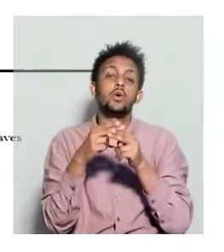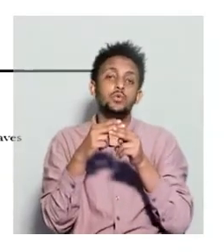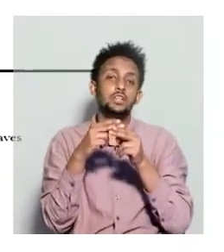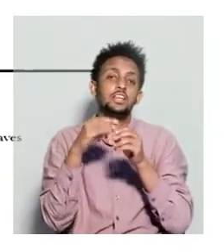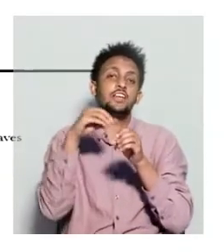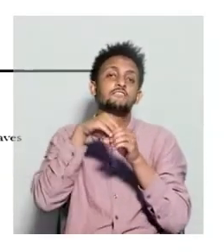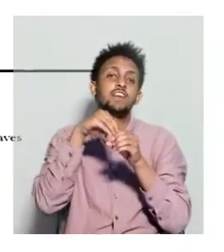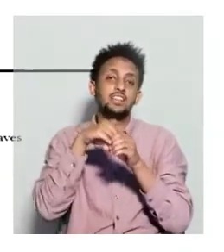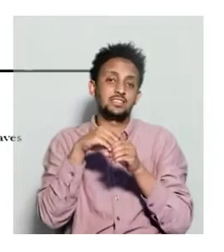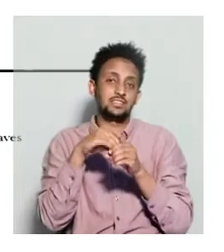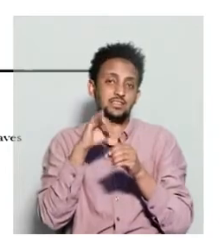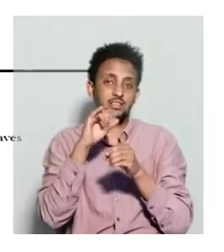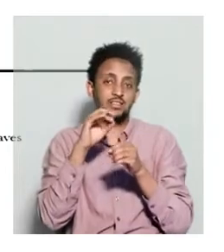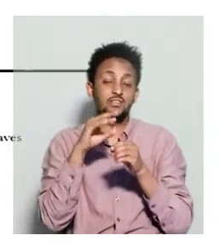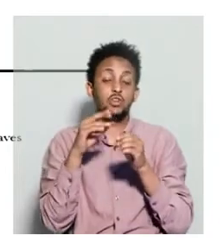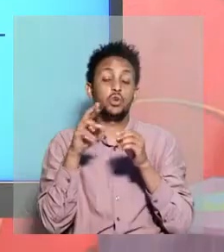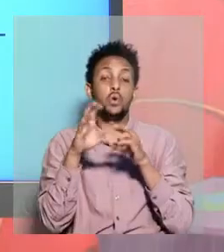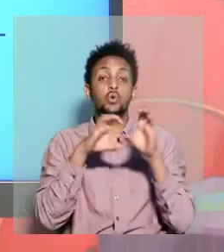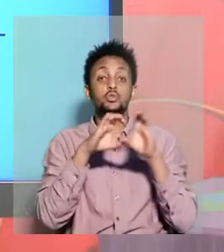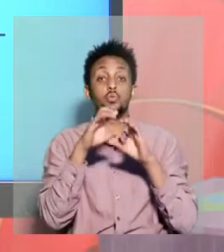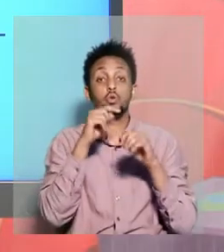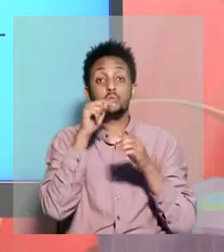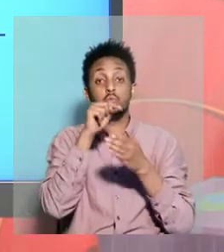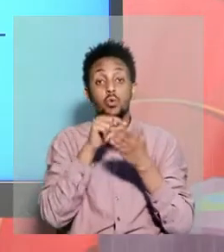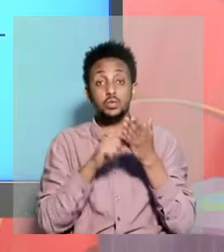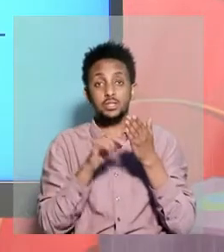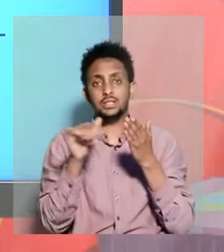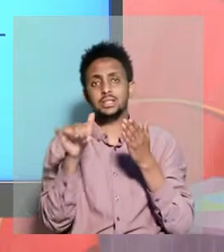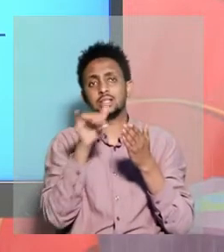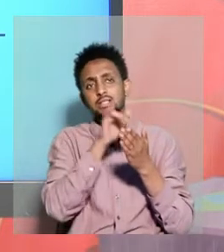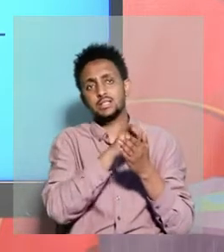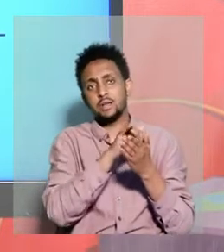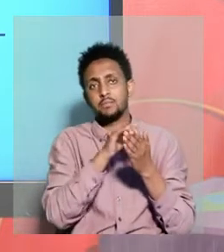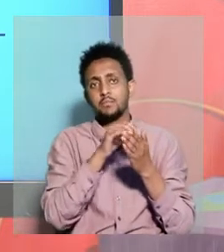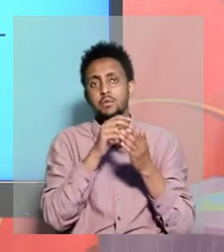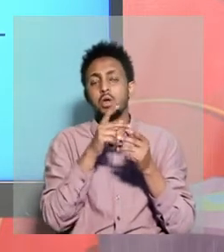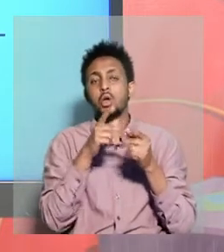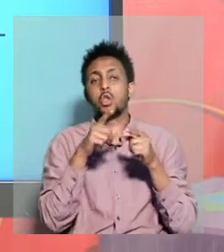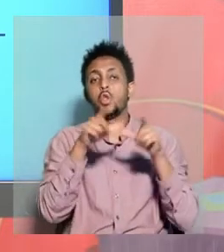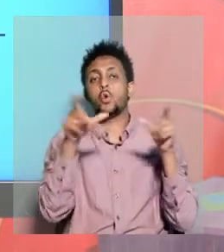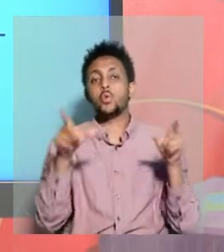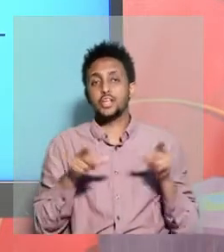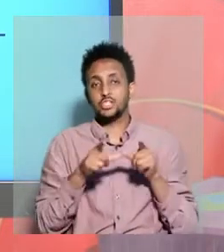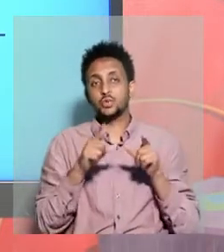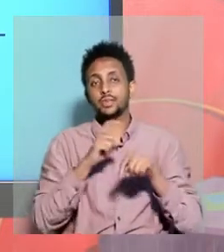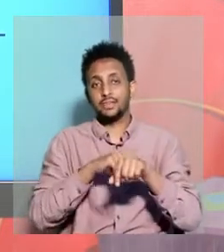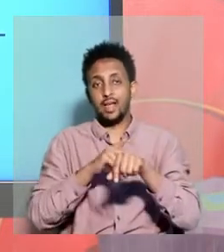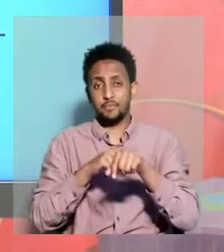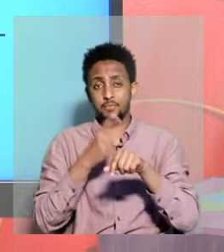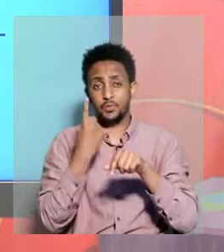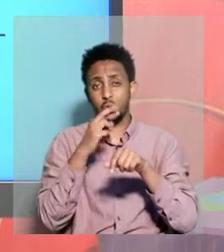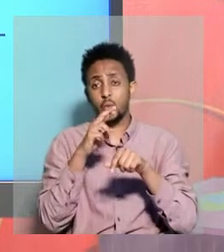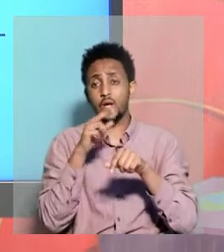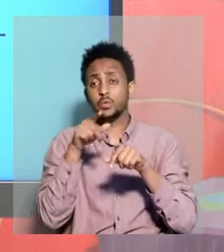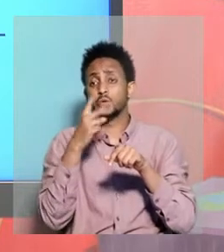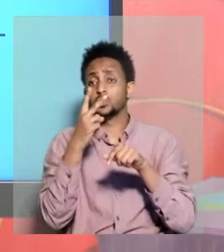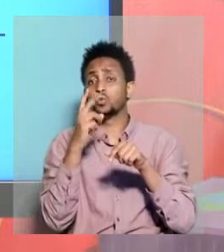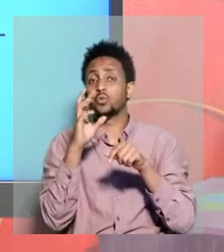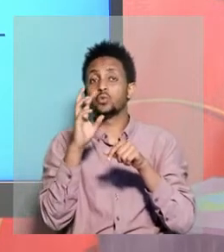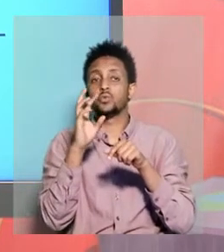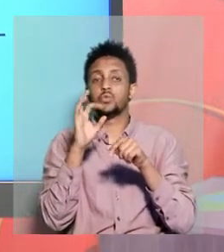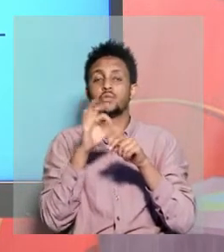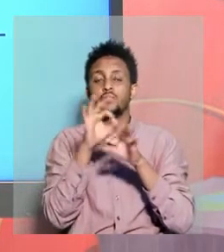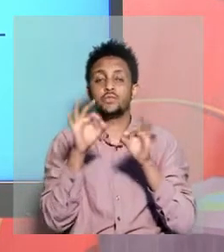in phase, meaning the corresponding points are found at the same location at the same time. So when two in phase